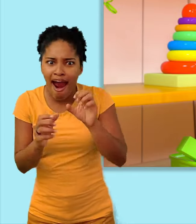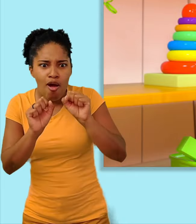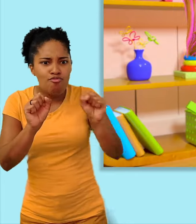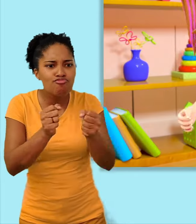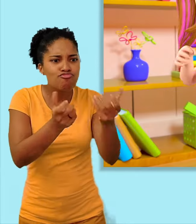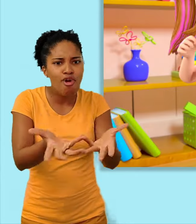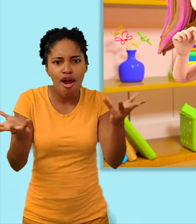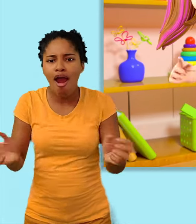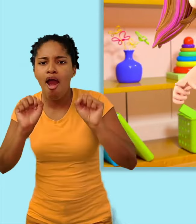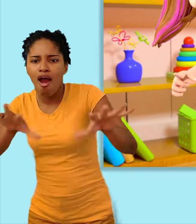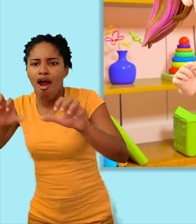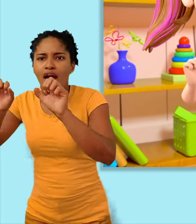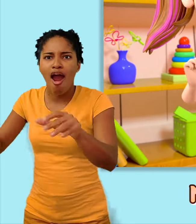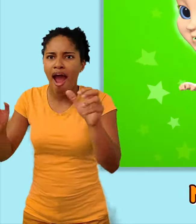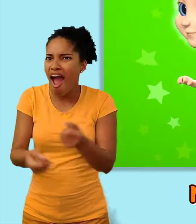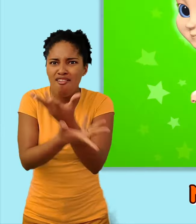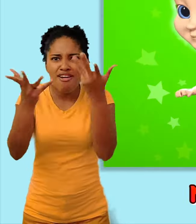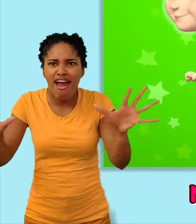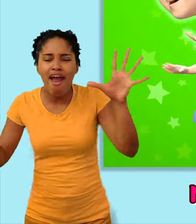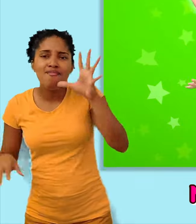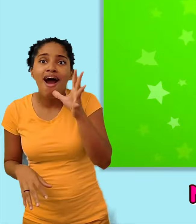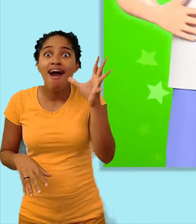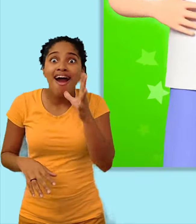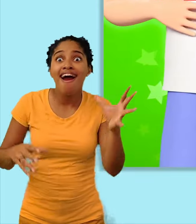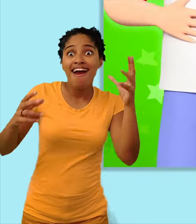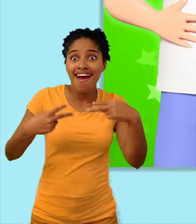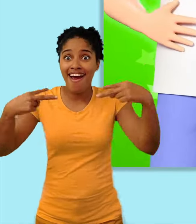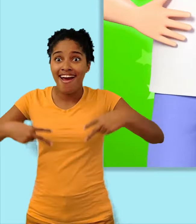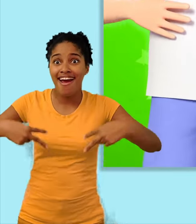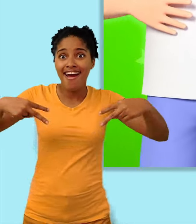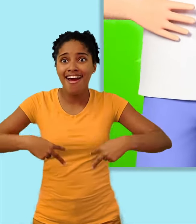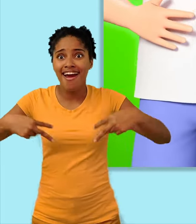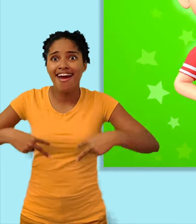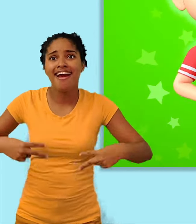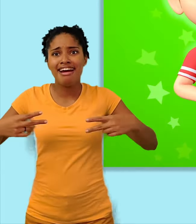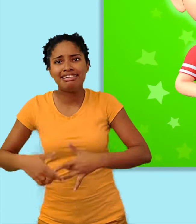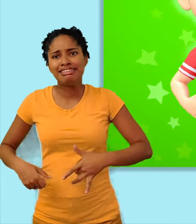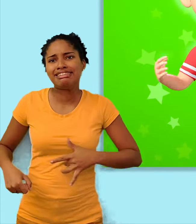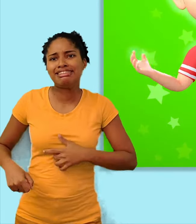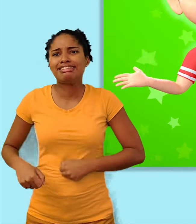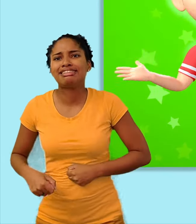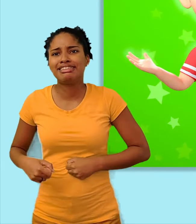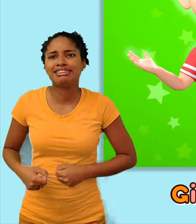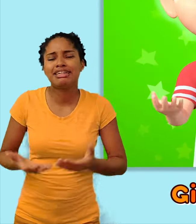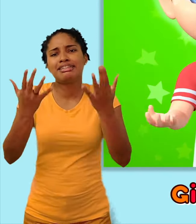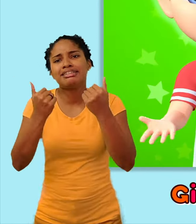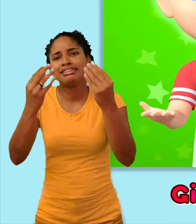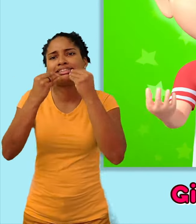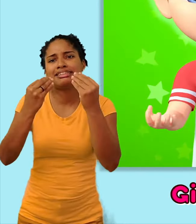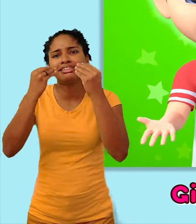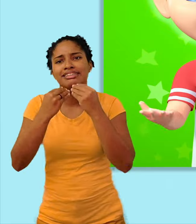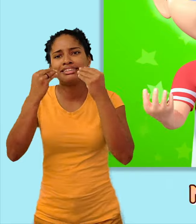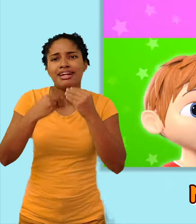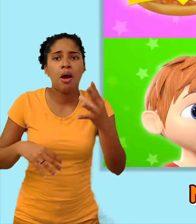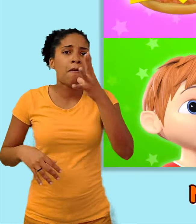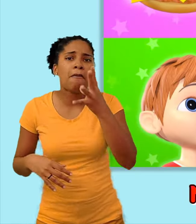the toys back like you told me. Mommy, mommy, mommy, look at my tummy. It feels so empty. Give me